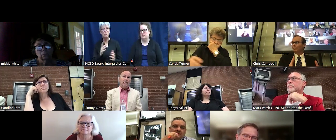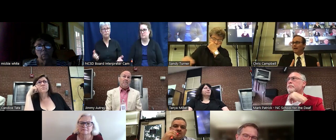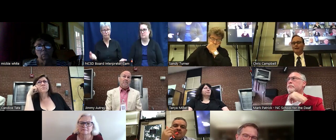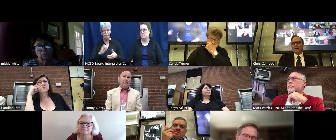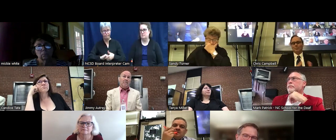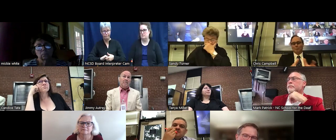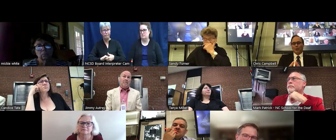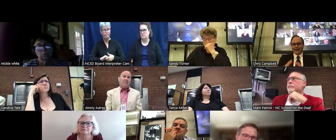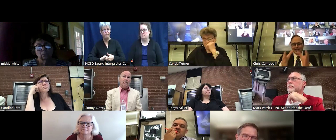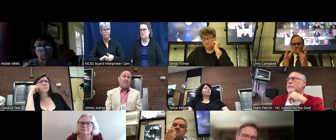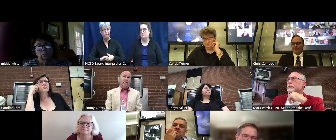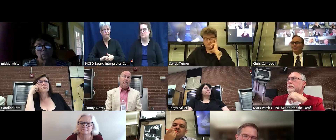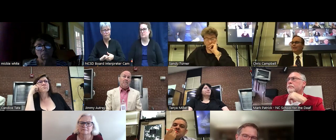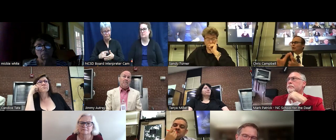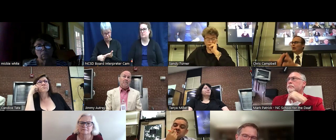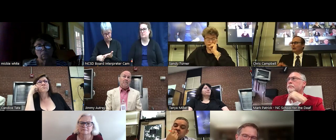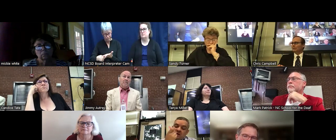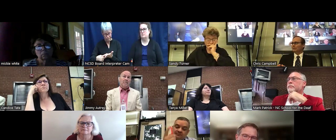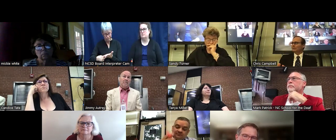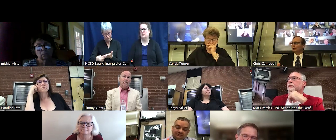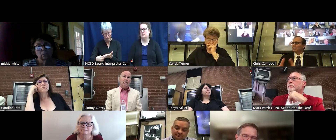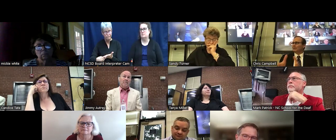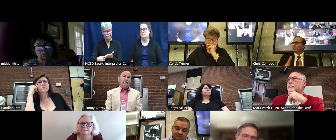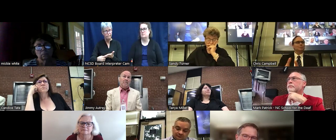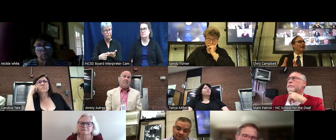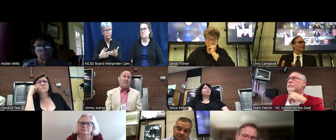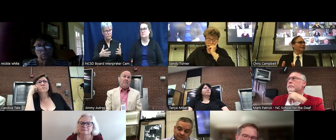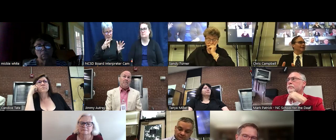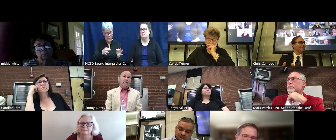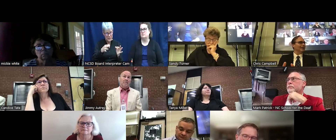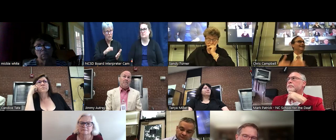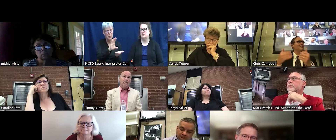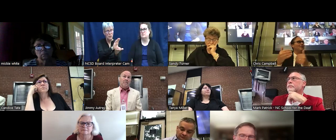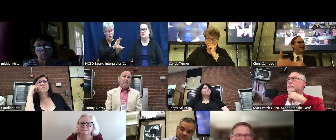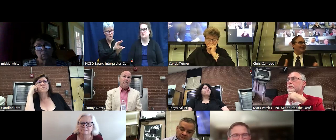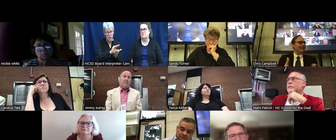with that, bring them in chunks to this policy